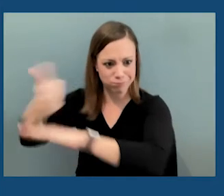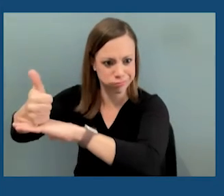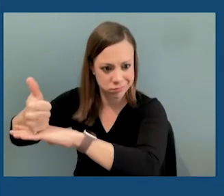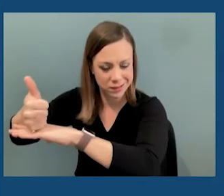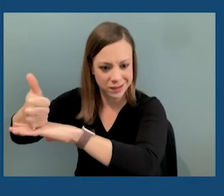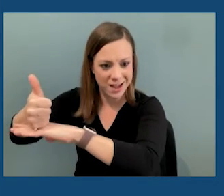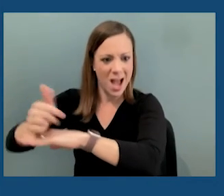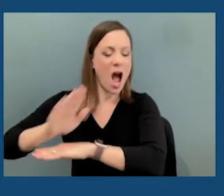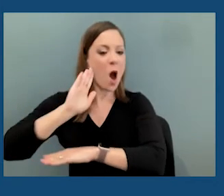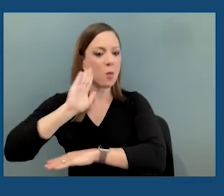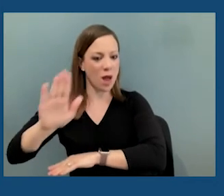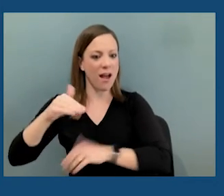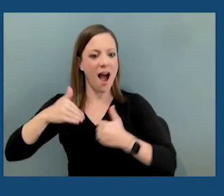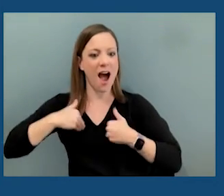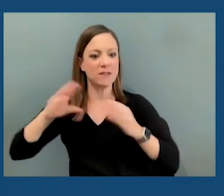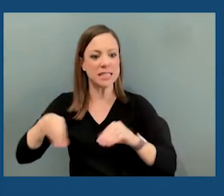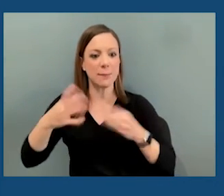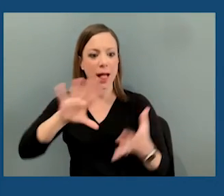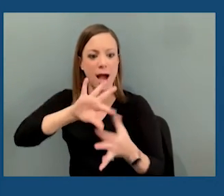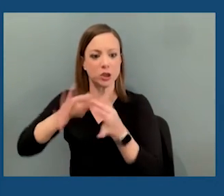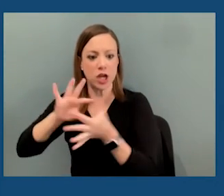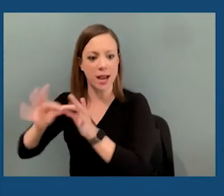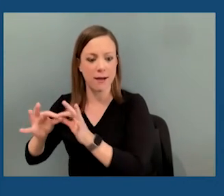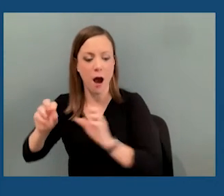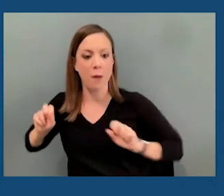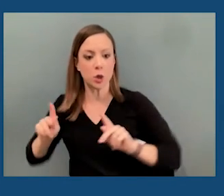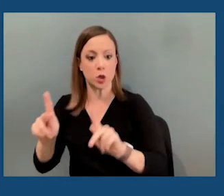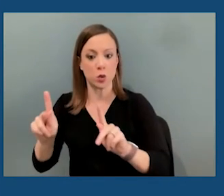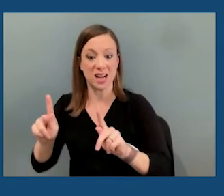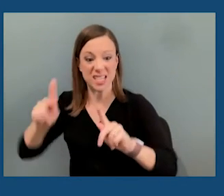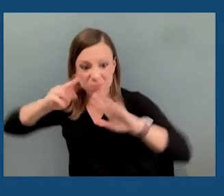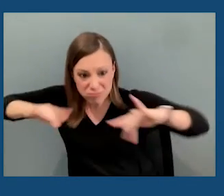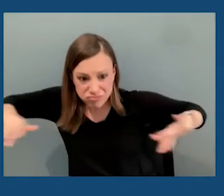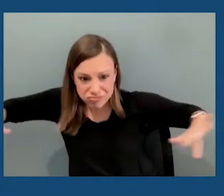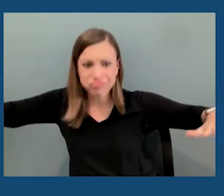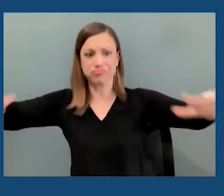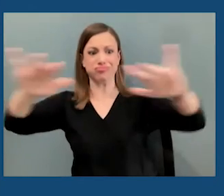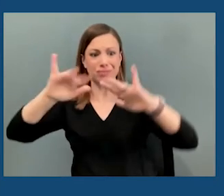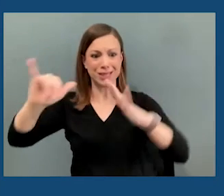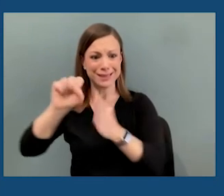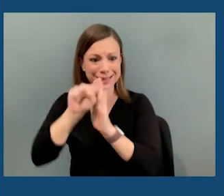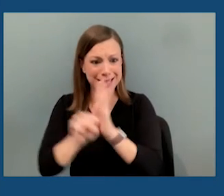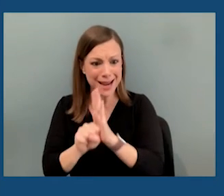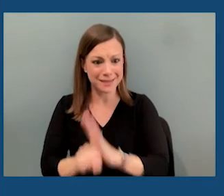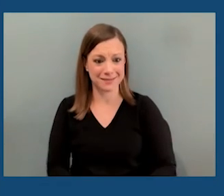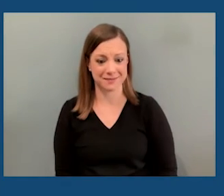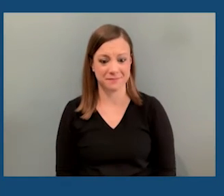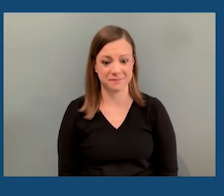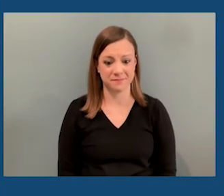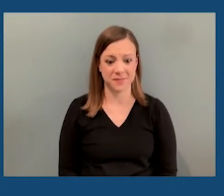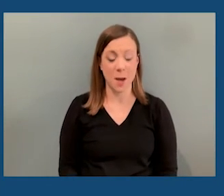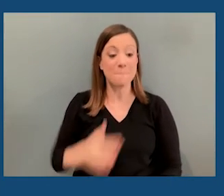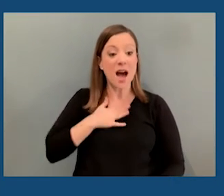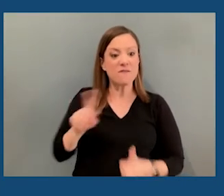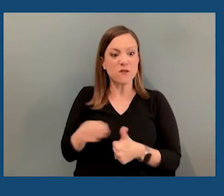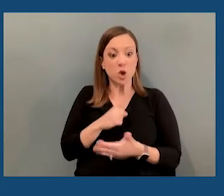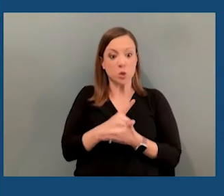all over every corner of this state, and it's already happening. Now, when I was my first week as governor, first